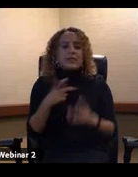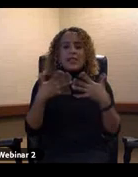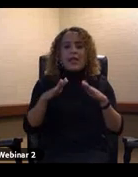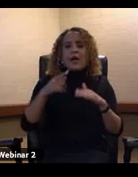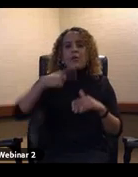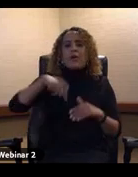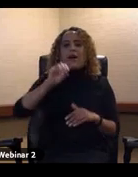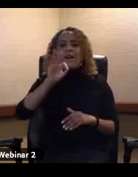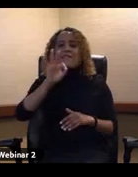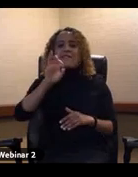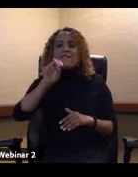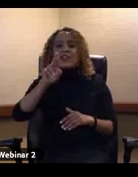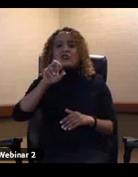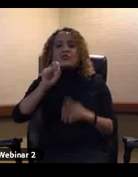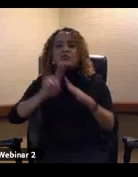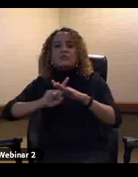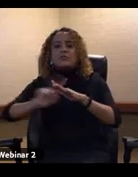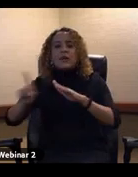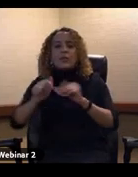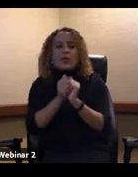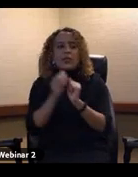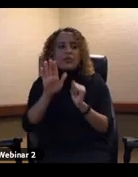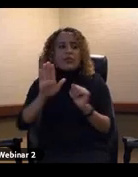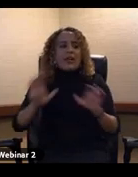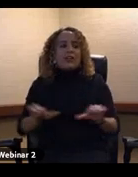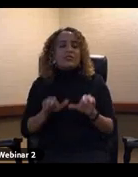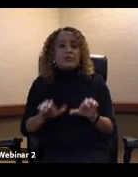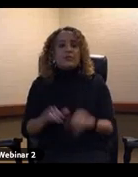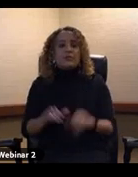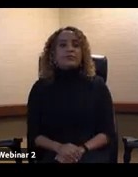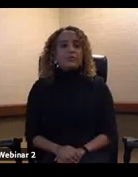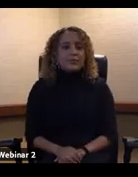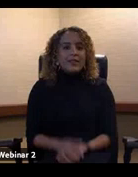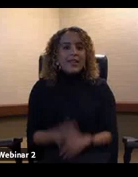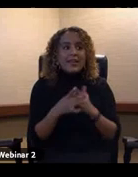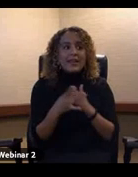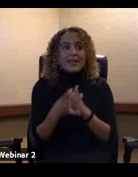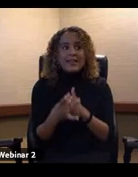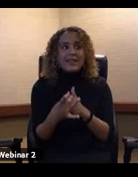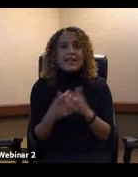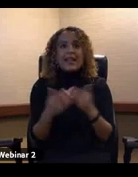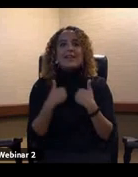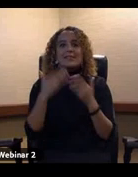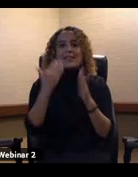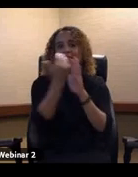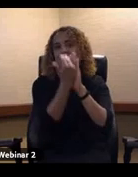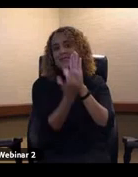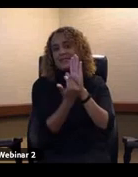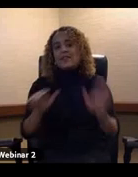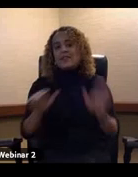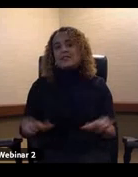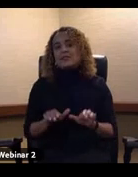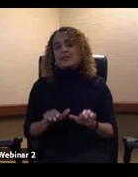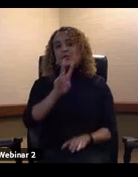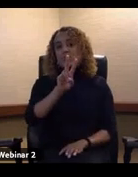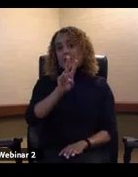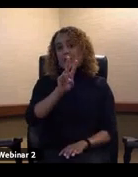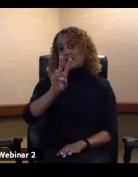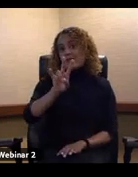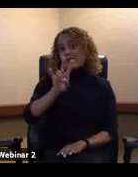escape responsibility for their actions. The solicitation companion guide contains a list of these activities.